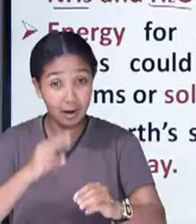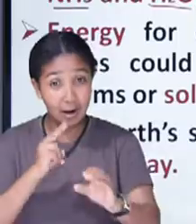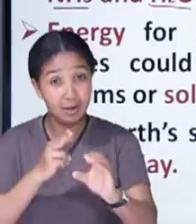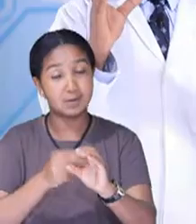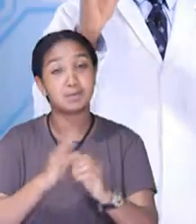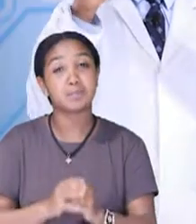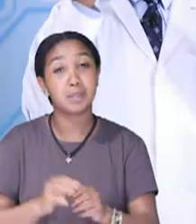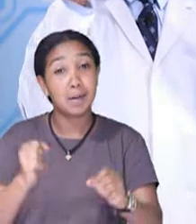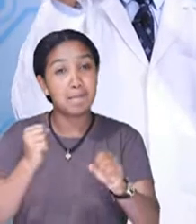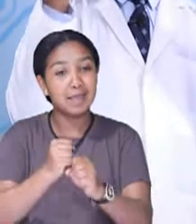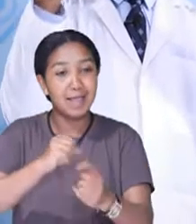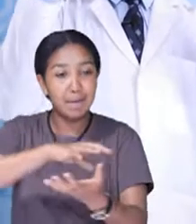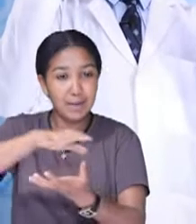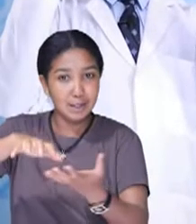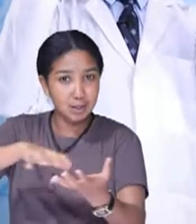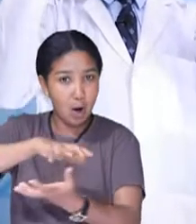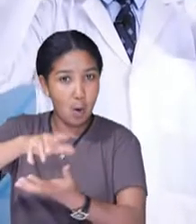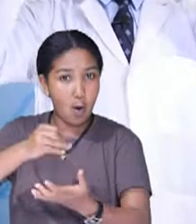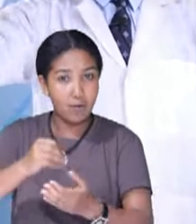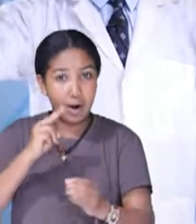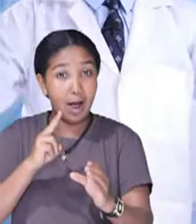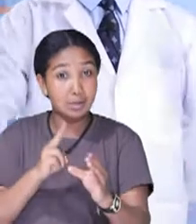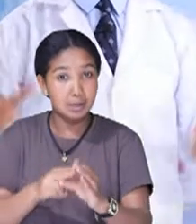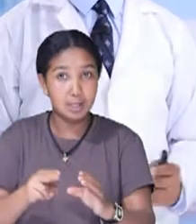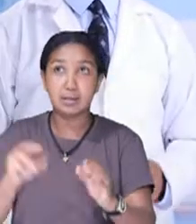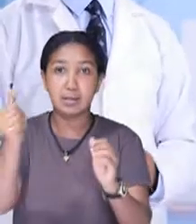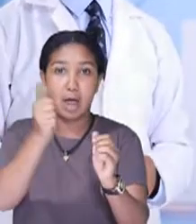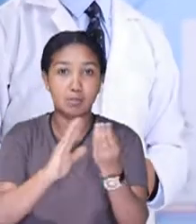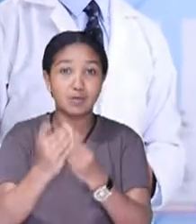gases make a mixture of gases in the atmosphere of primitive Earth.